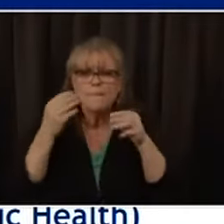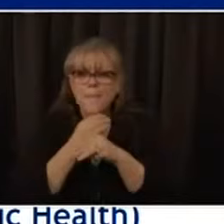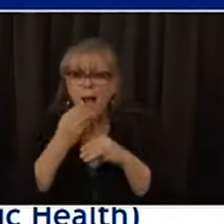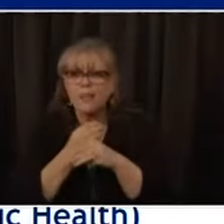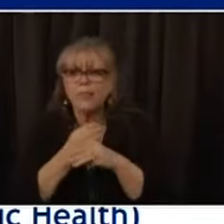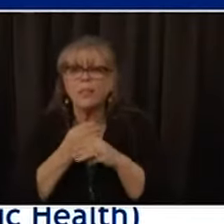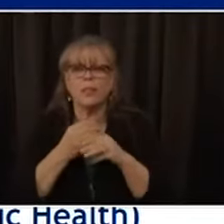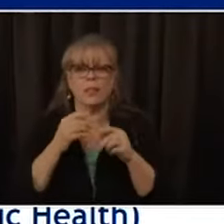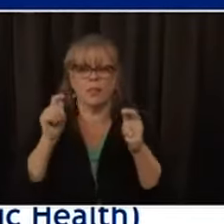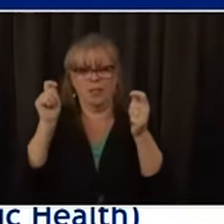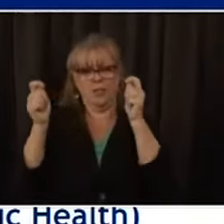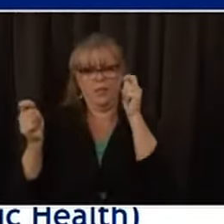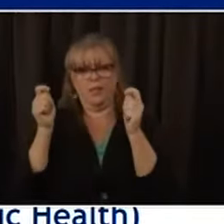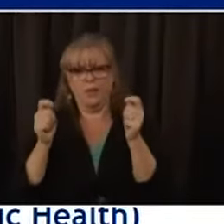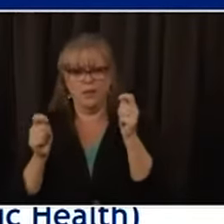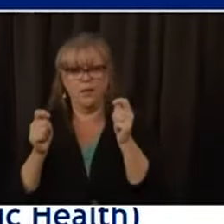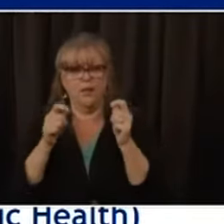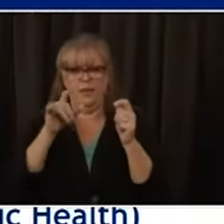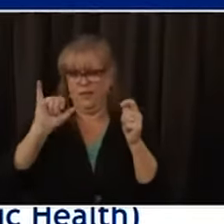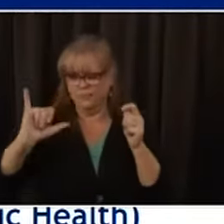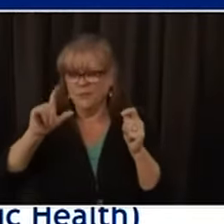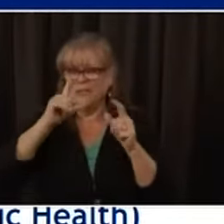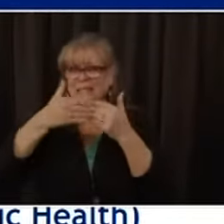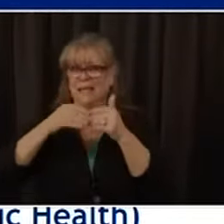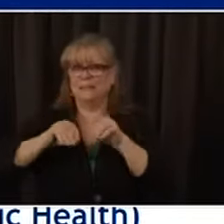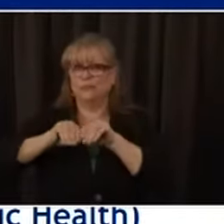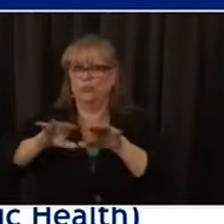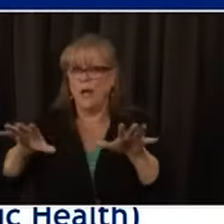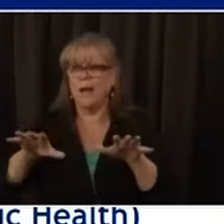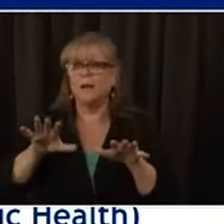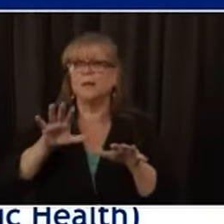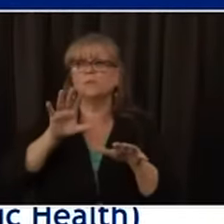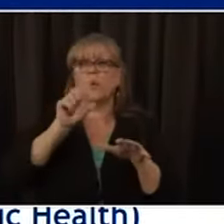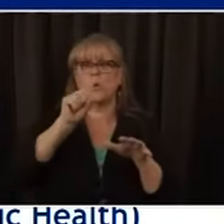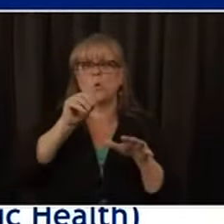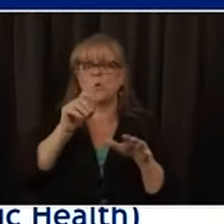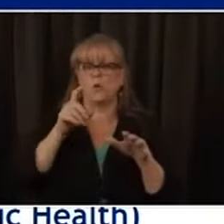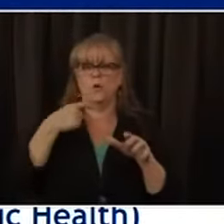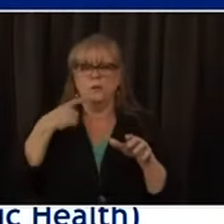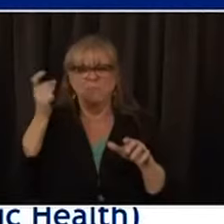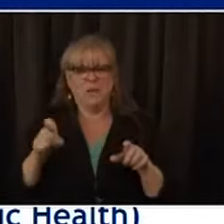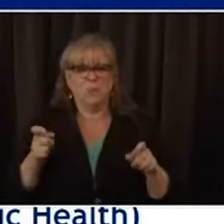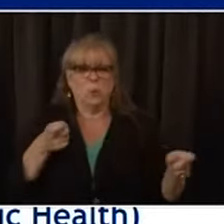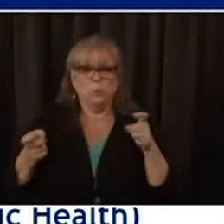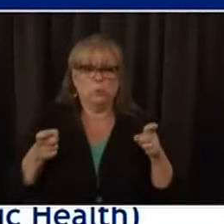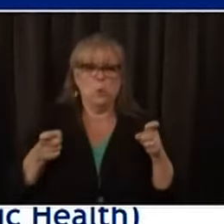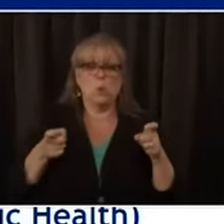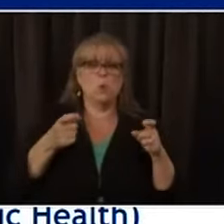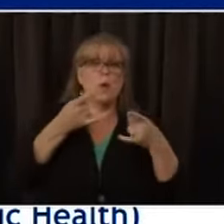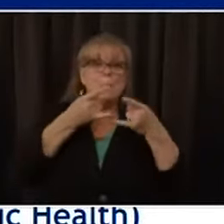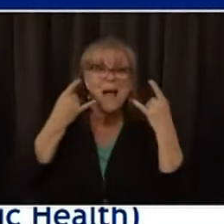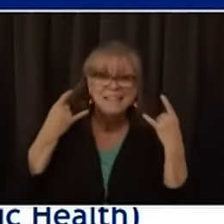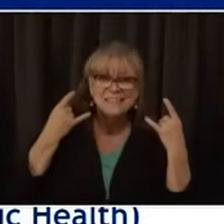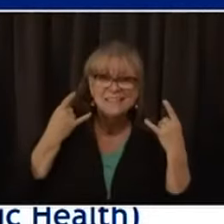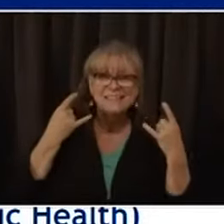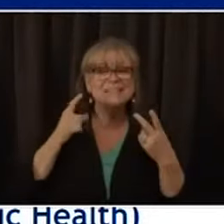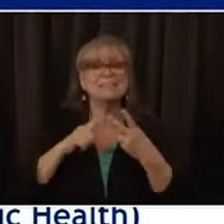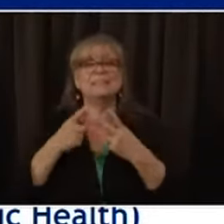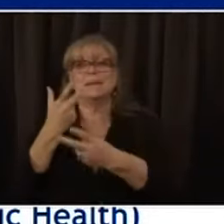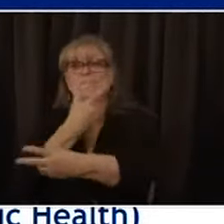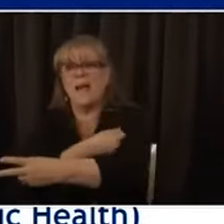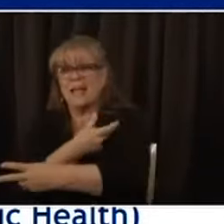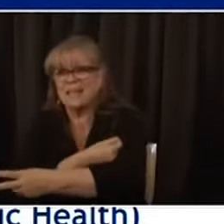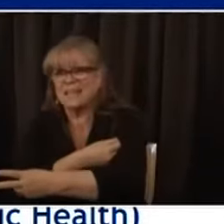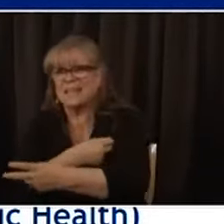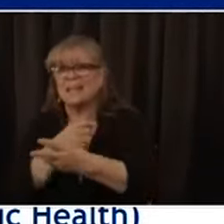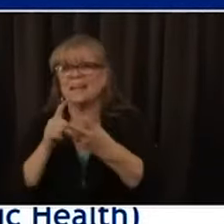shows estimated transmission control, including mask wearing, social distancing, and vaccinations. And as I said, they want us to keep